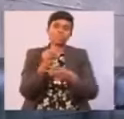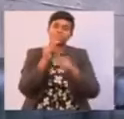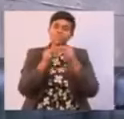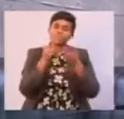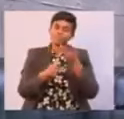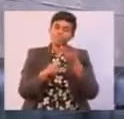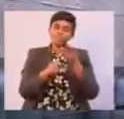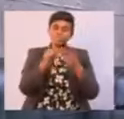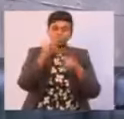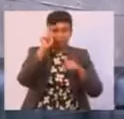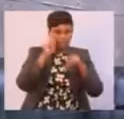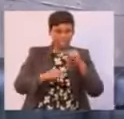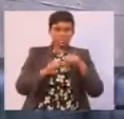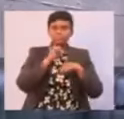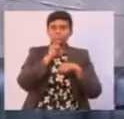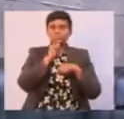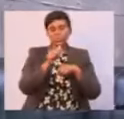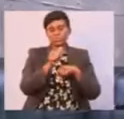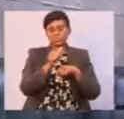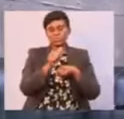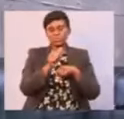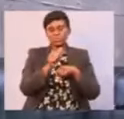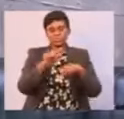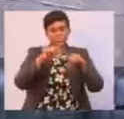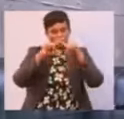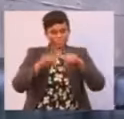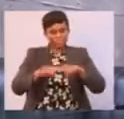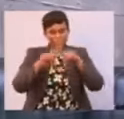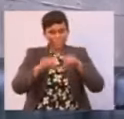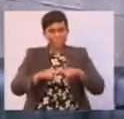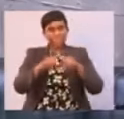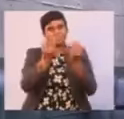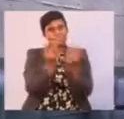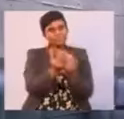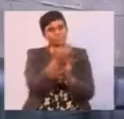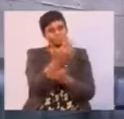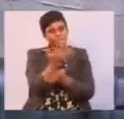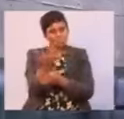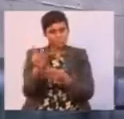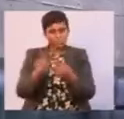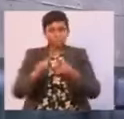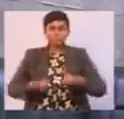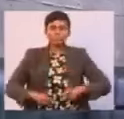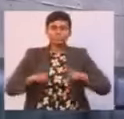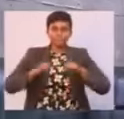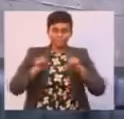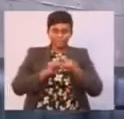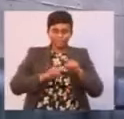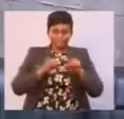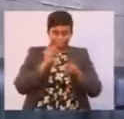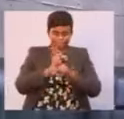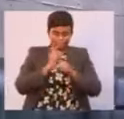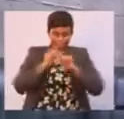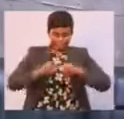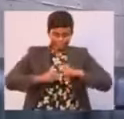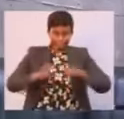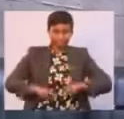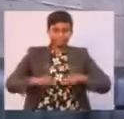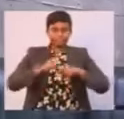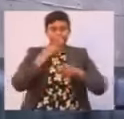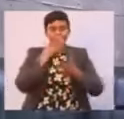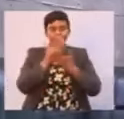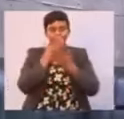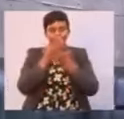you cannot depend on handouts to survive and to sustain yourself. It's good